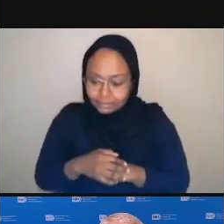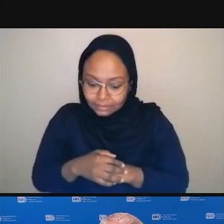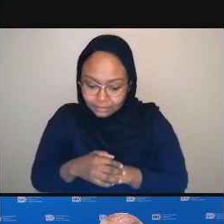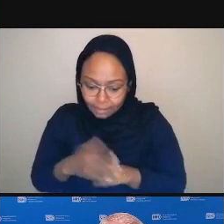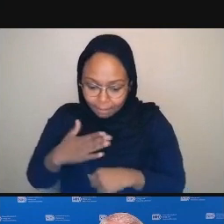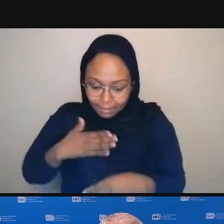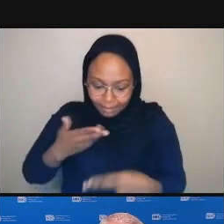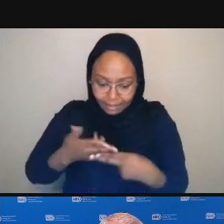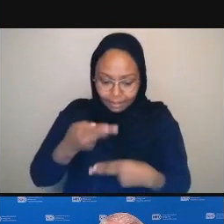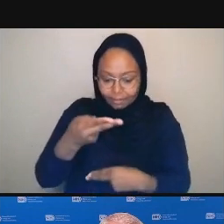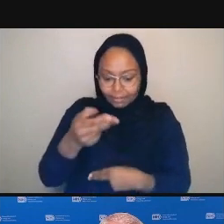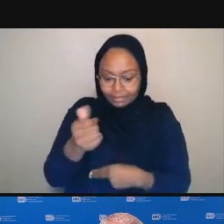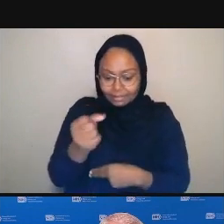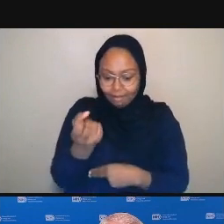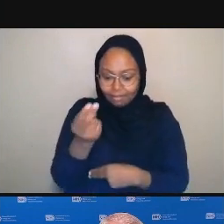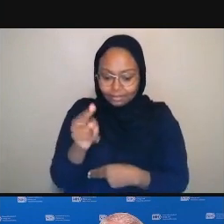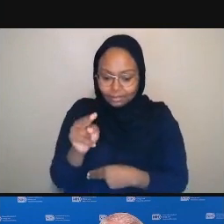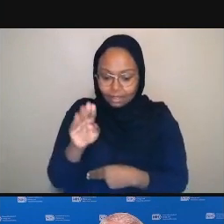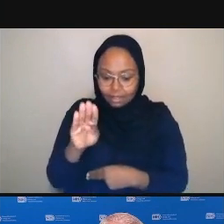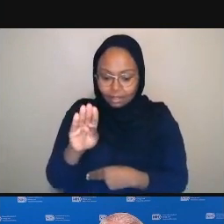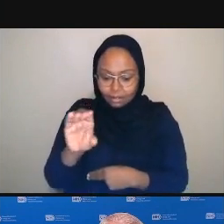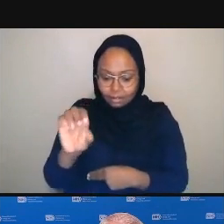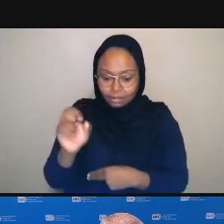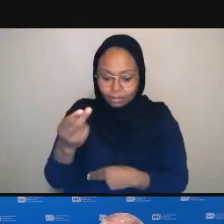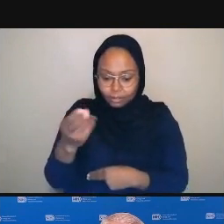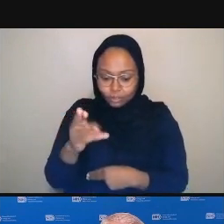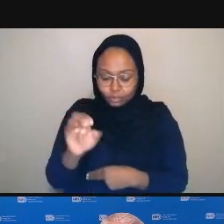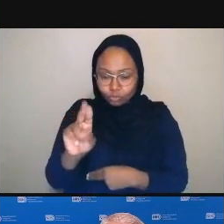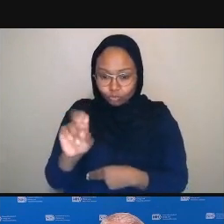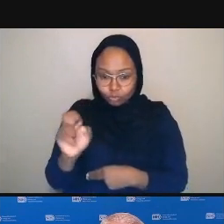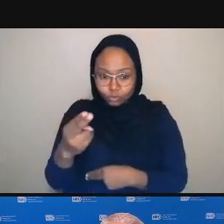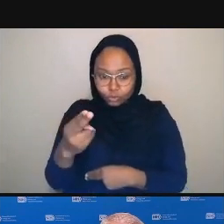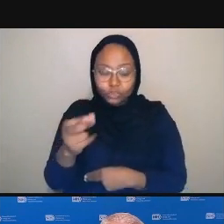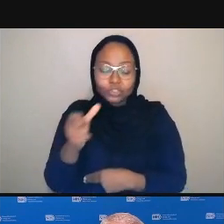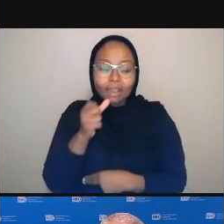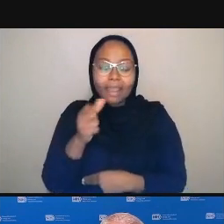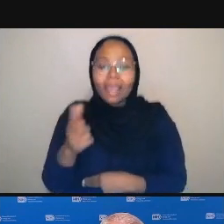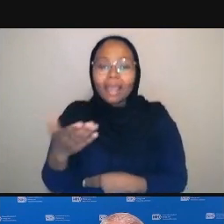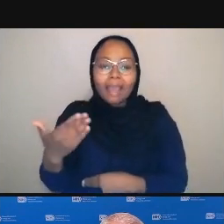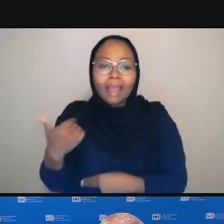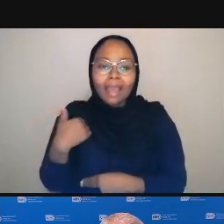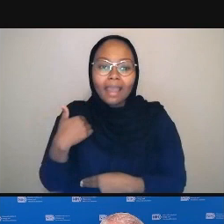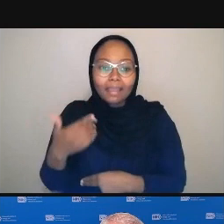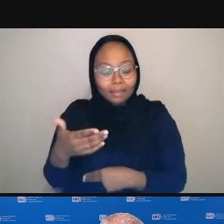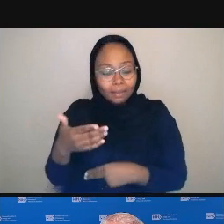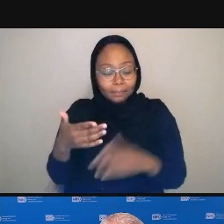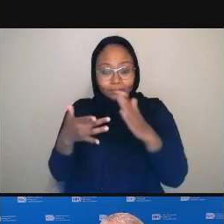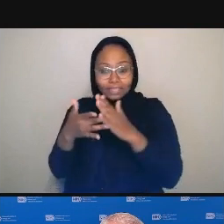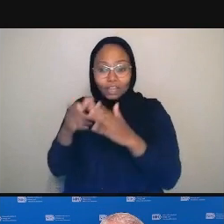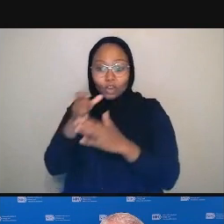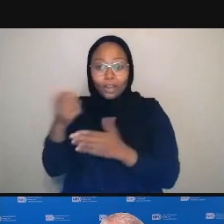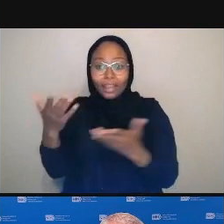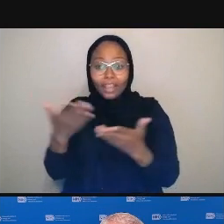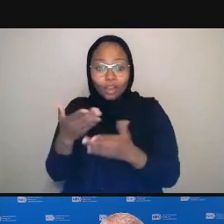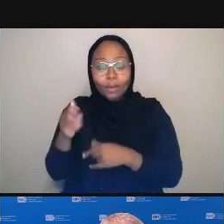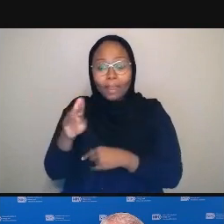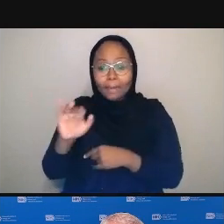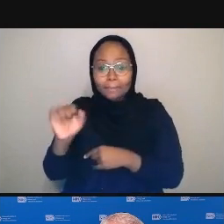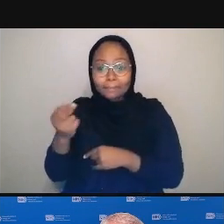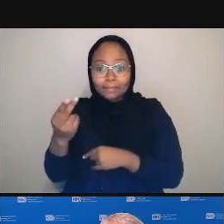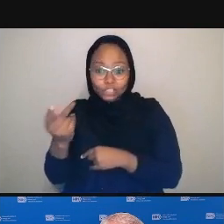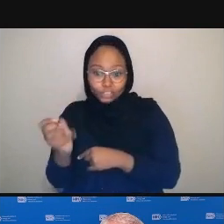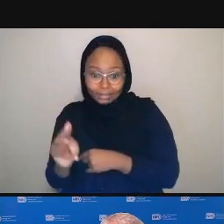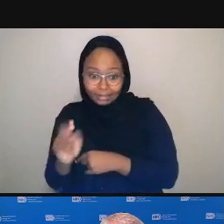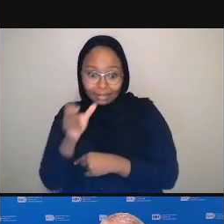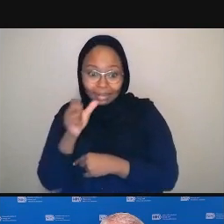at Fortson High School in Dearborn, Michigan. My question for you is, at this time, the CDC advises schools